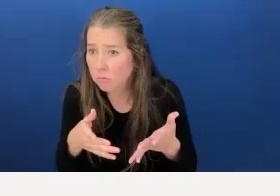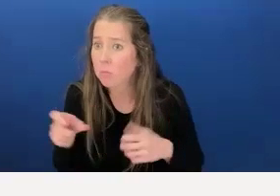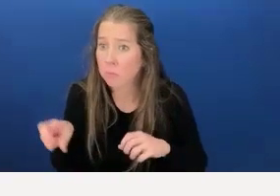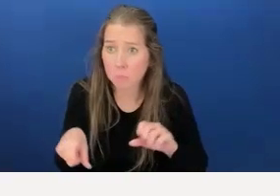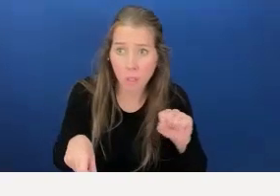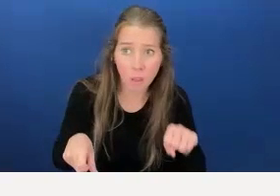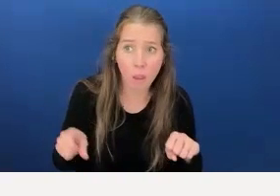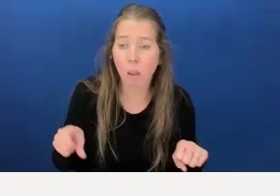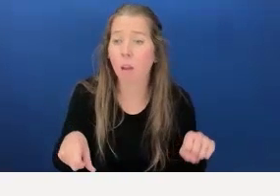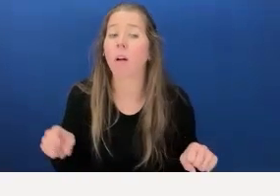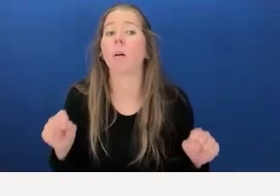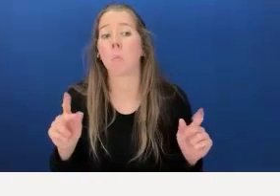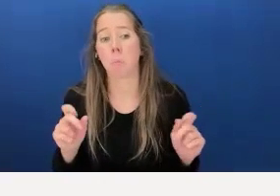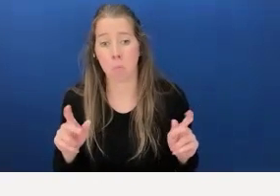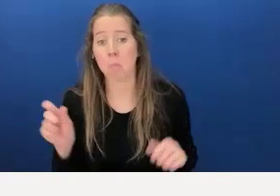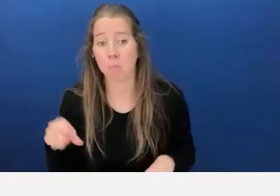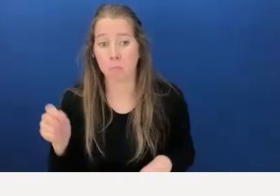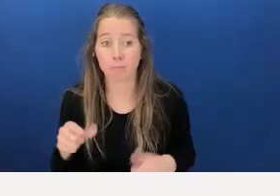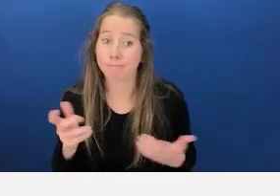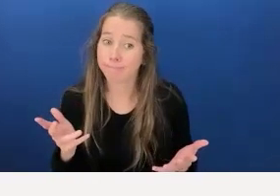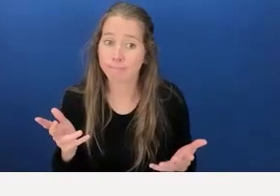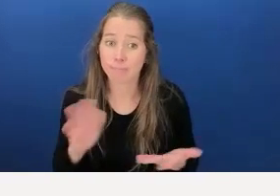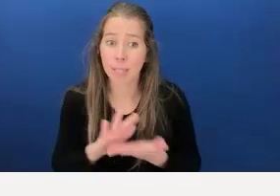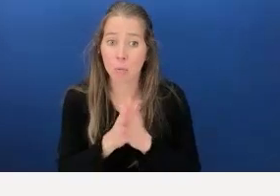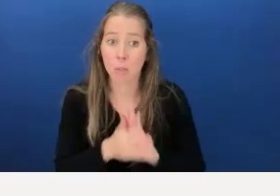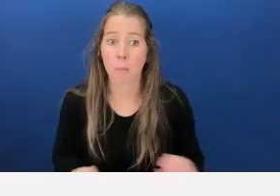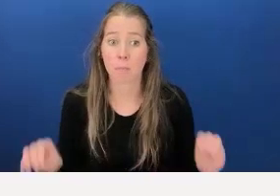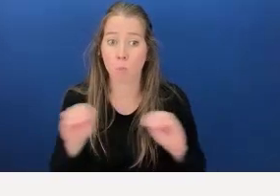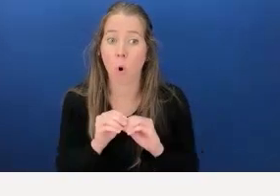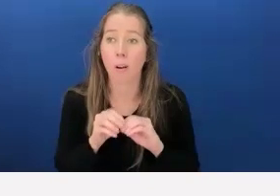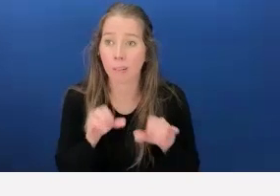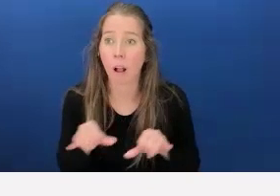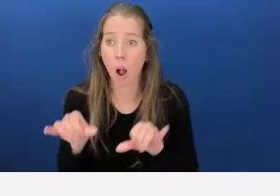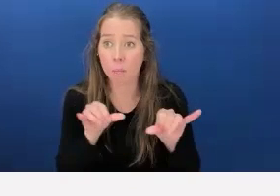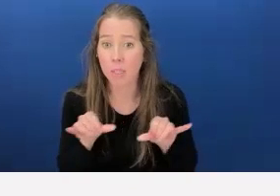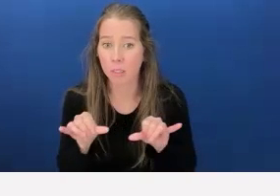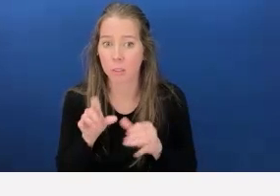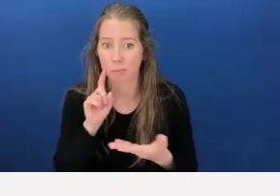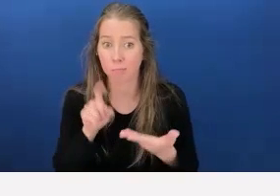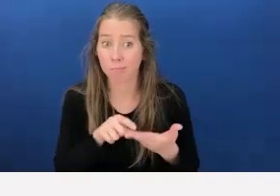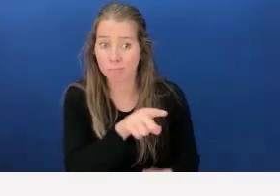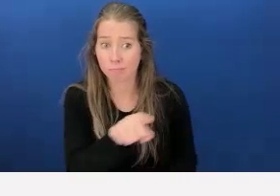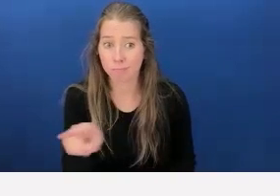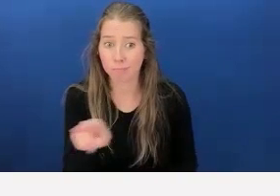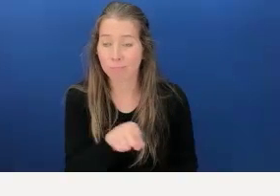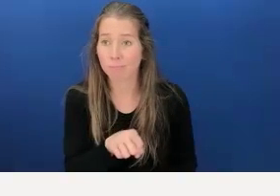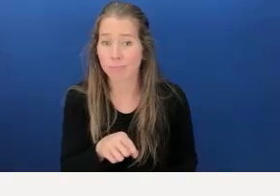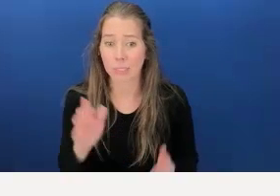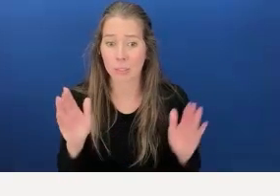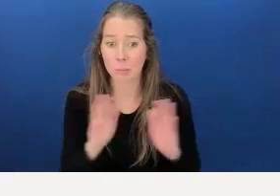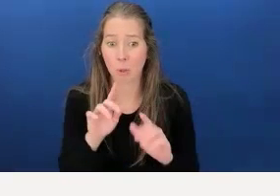too? Yeah, it is becoming more common. You can see just by this small survey